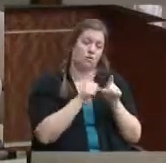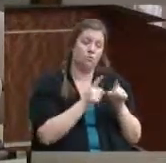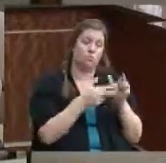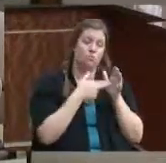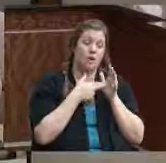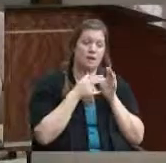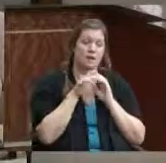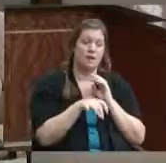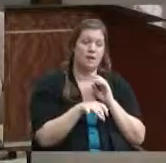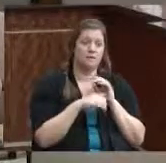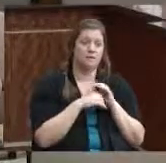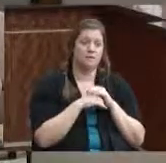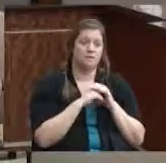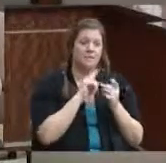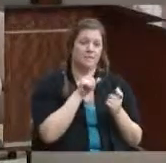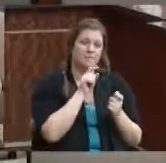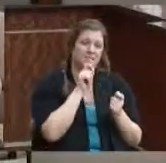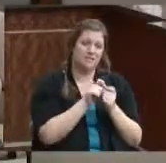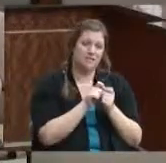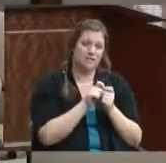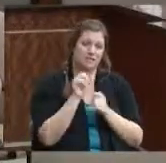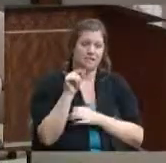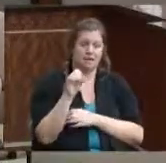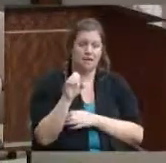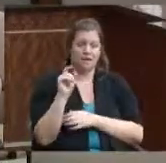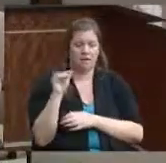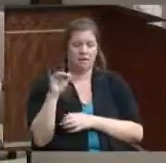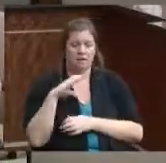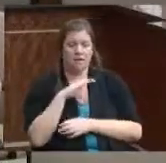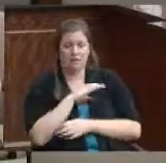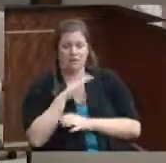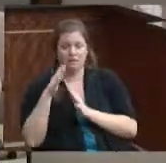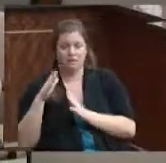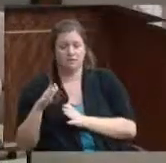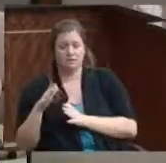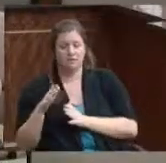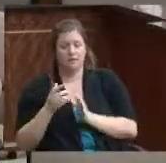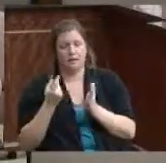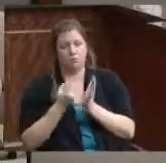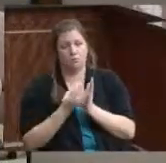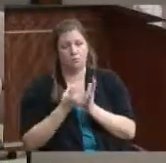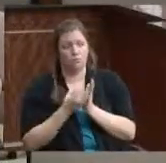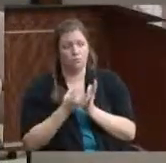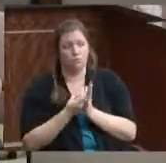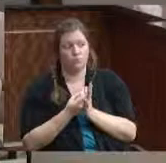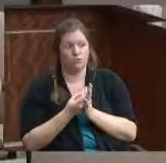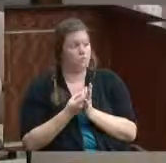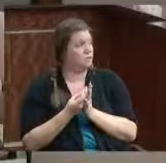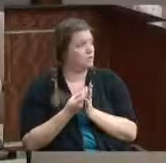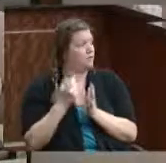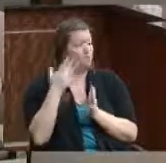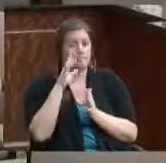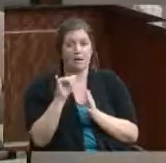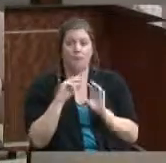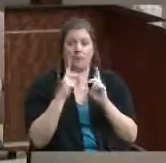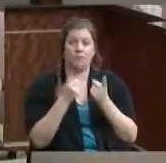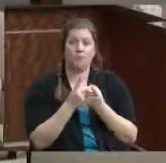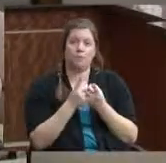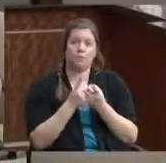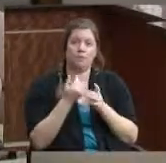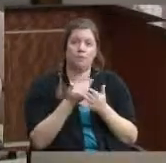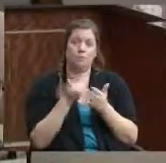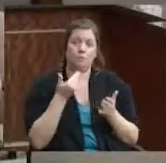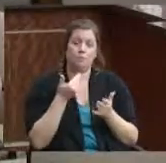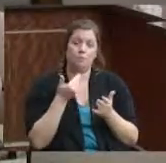that a specific site plan shall be submitted and approved by the department